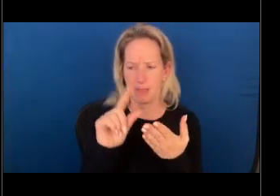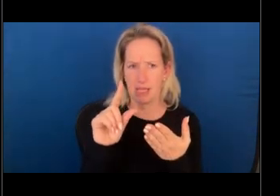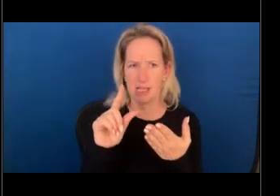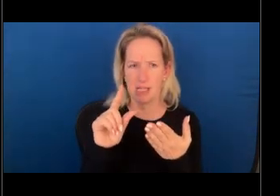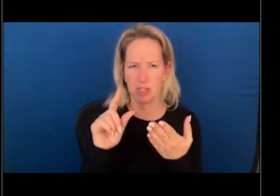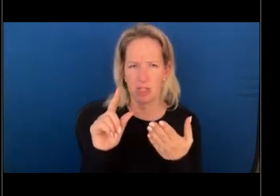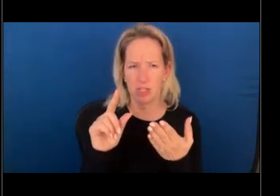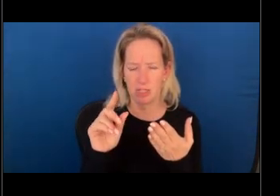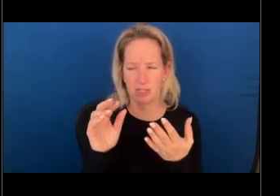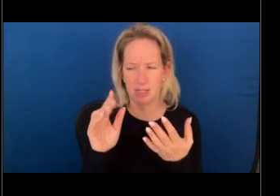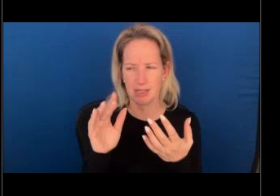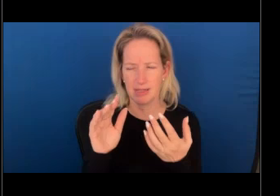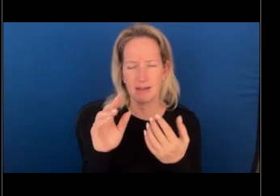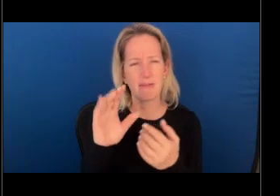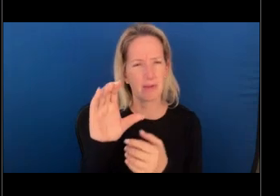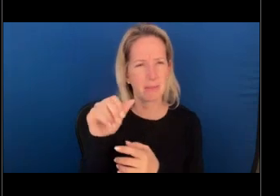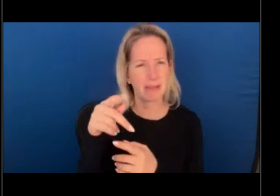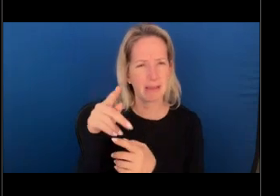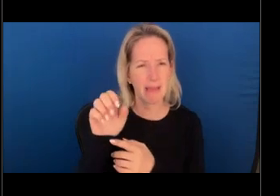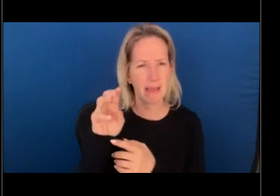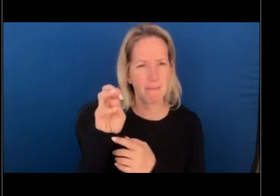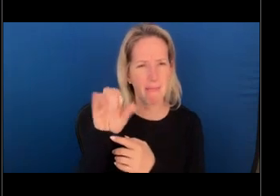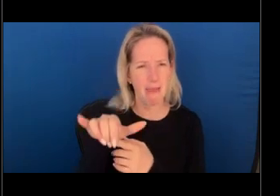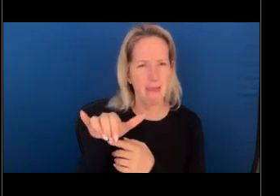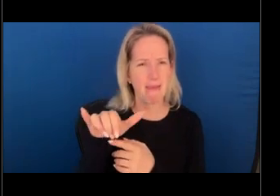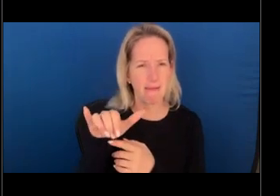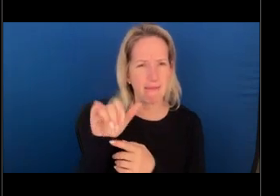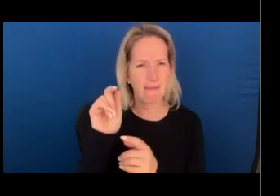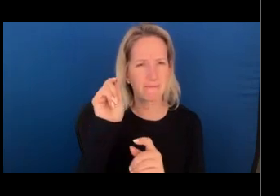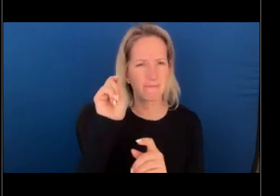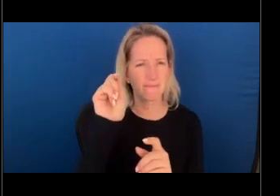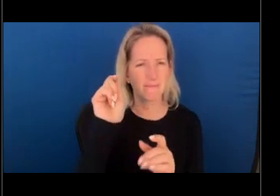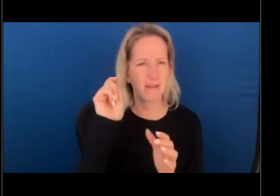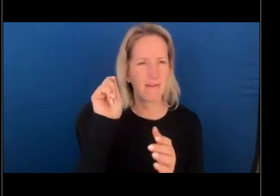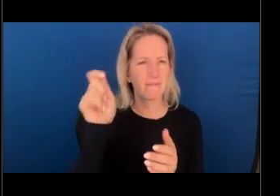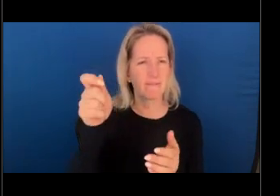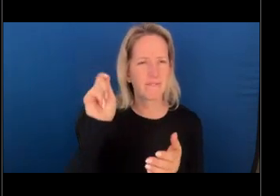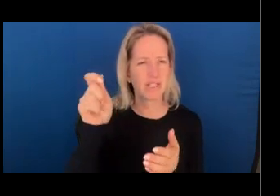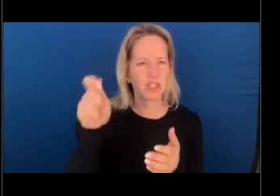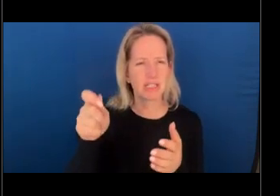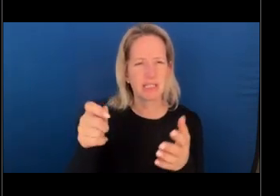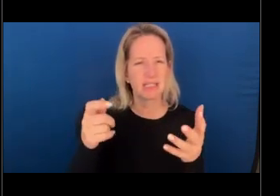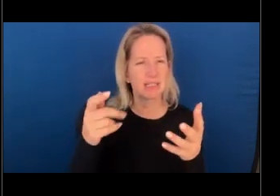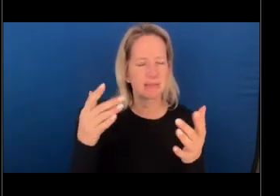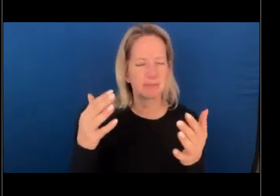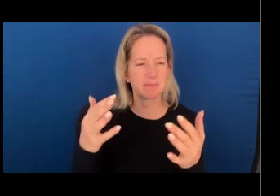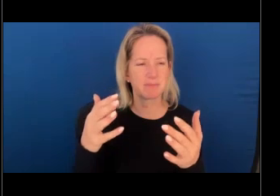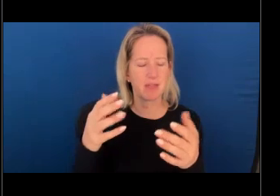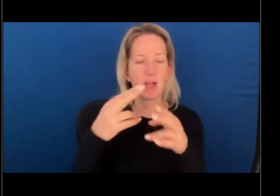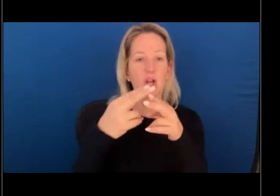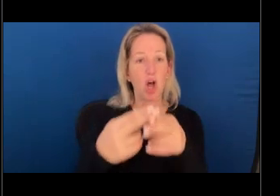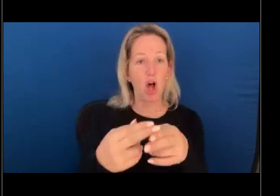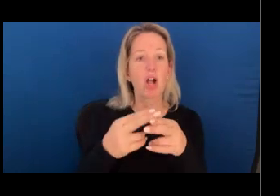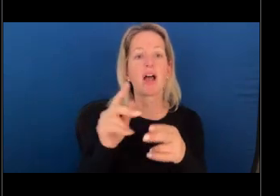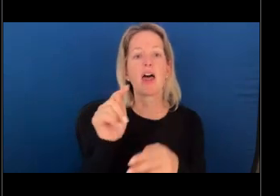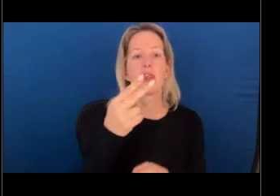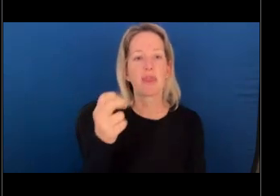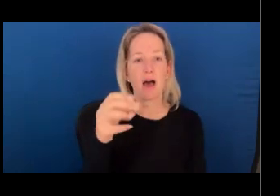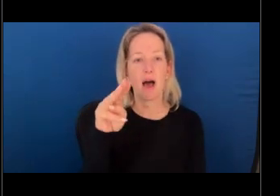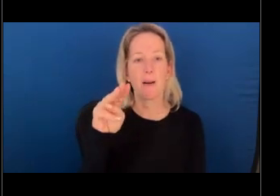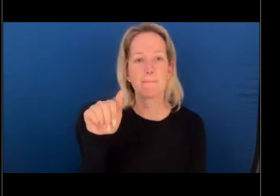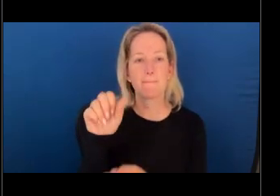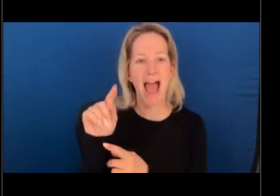get, I think, the Cape May fishing station. Some of these, it was called the Masters Hang Log, and it was